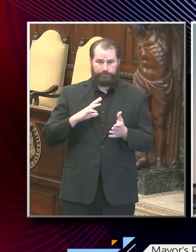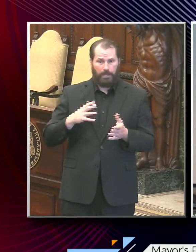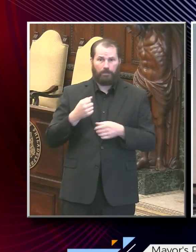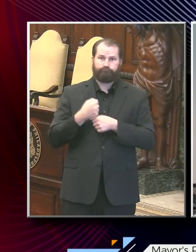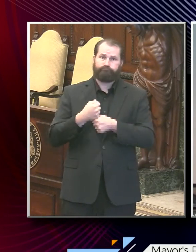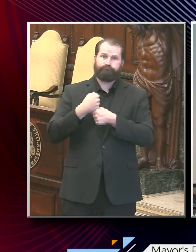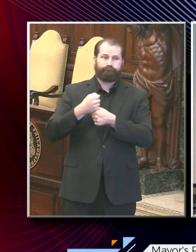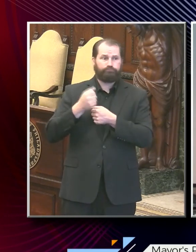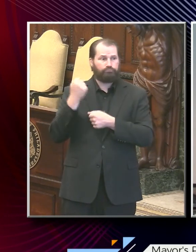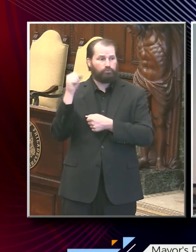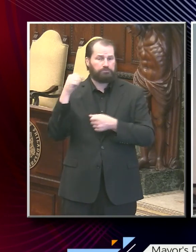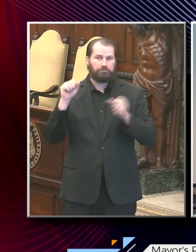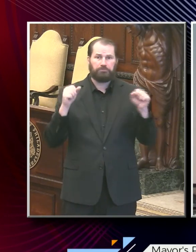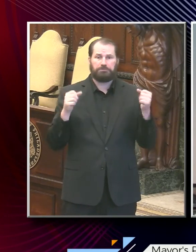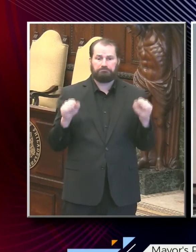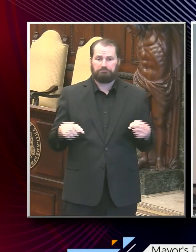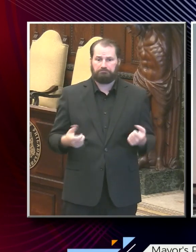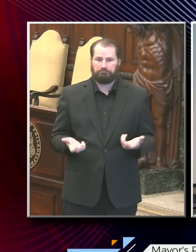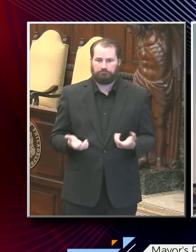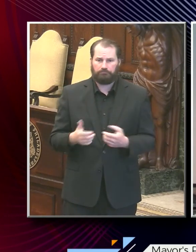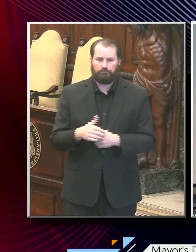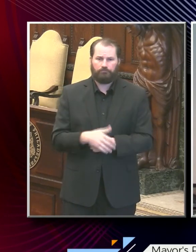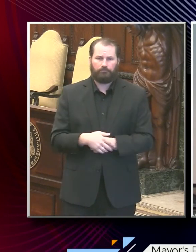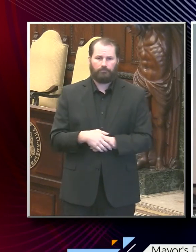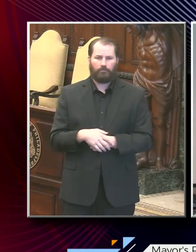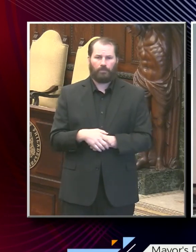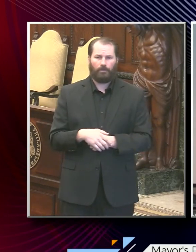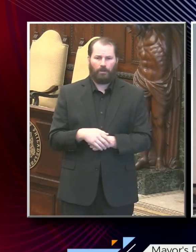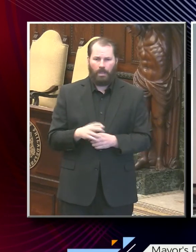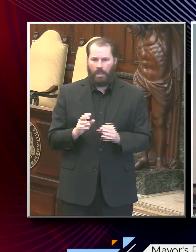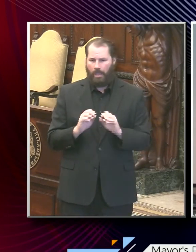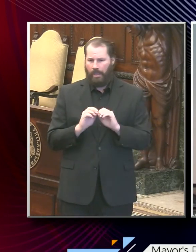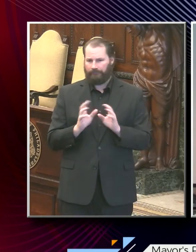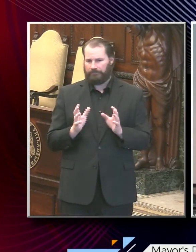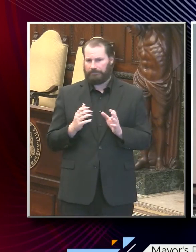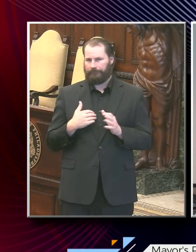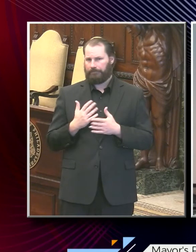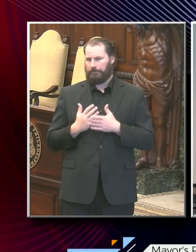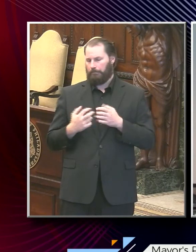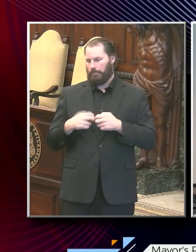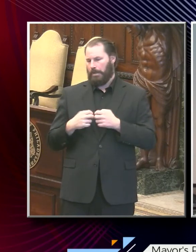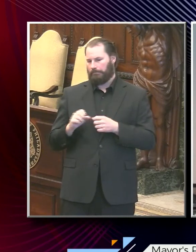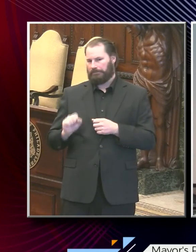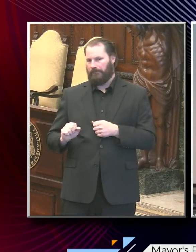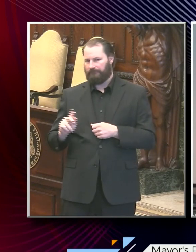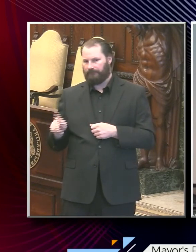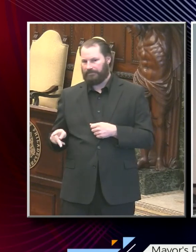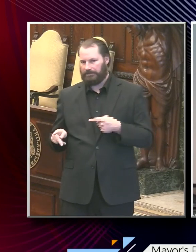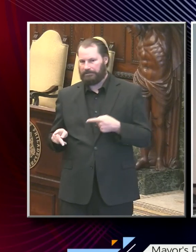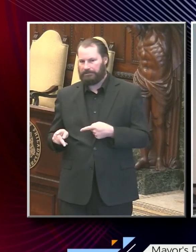part. Obviously, we've had some tensions in South Philadelphia. I will speak to the shopping cart specifically.